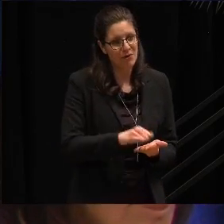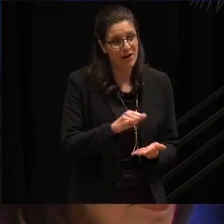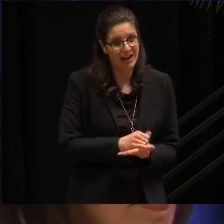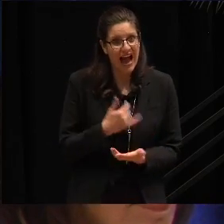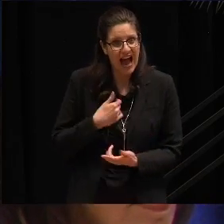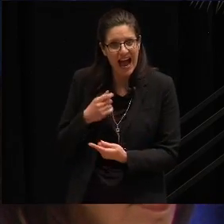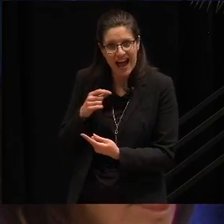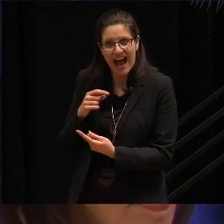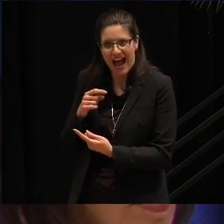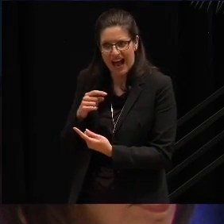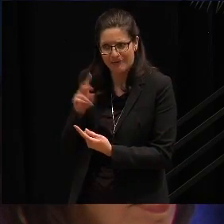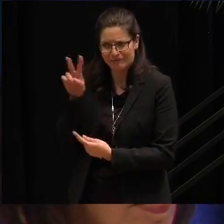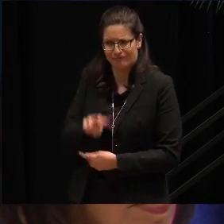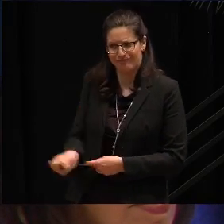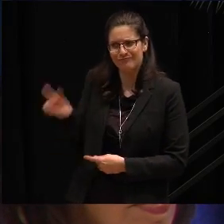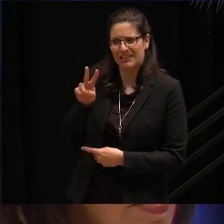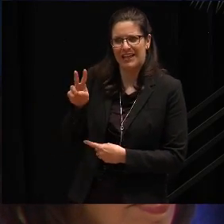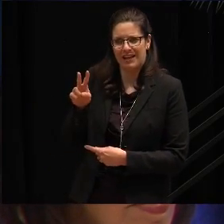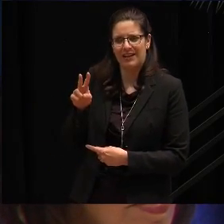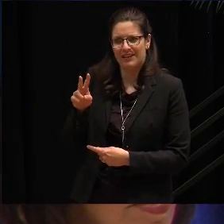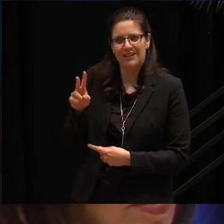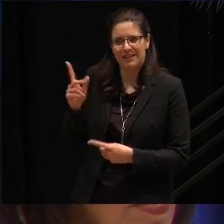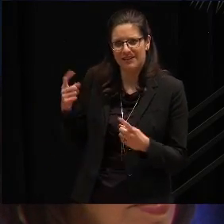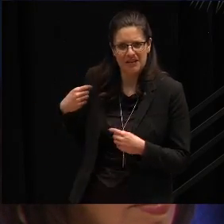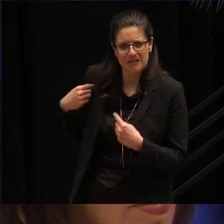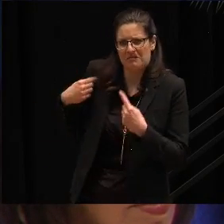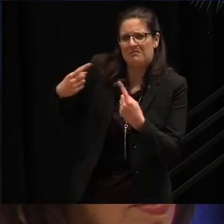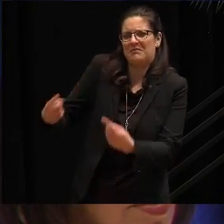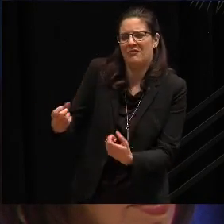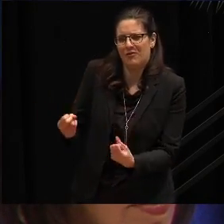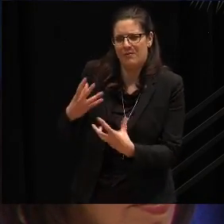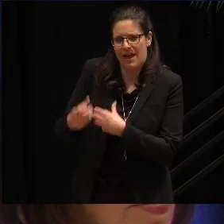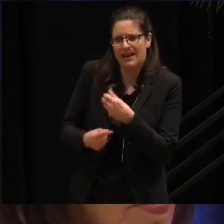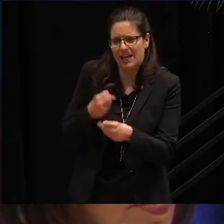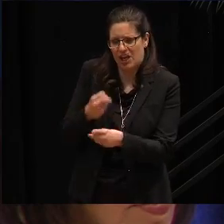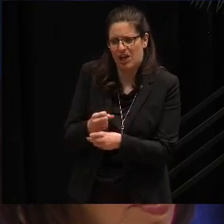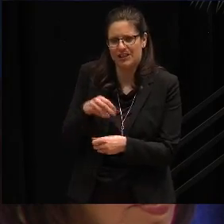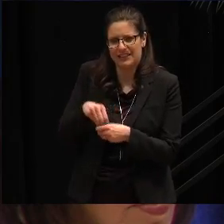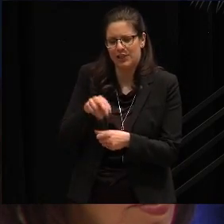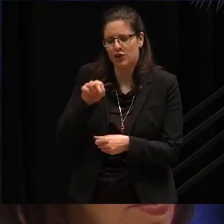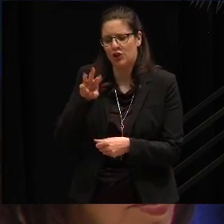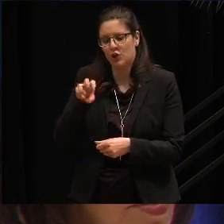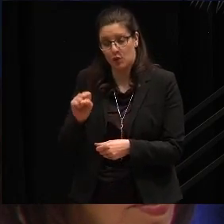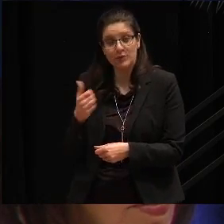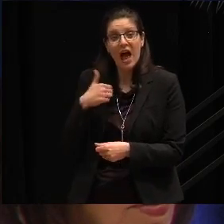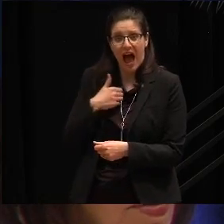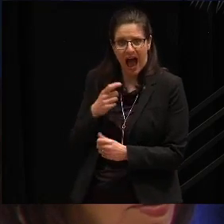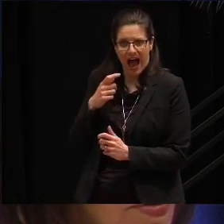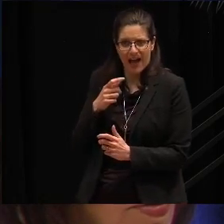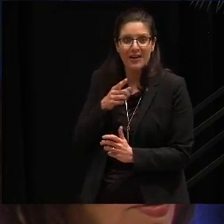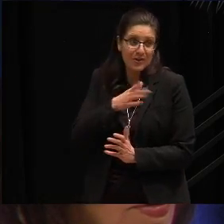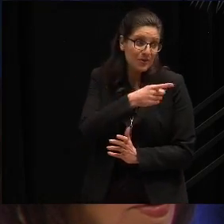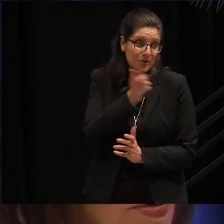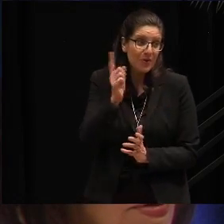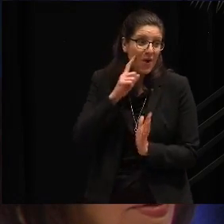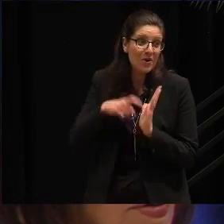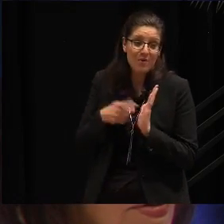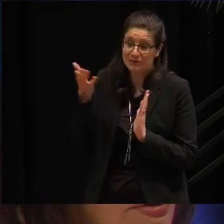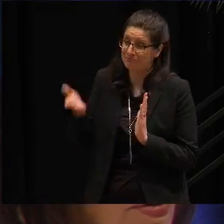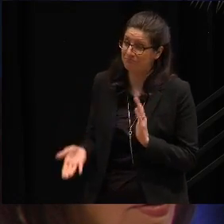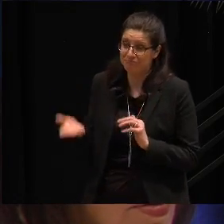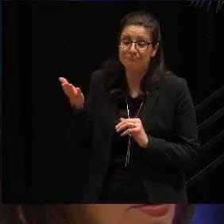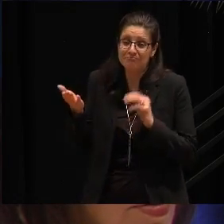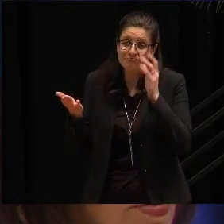he was in the news for the first years in New York. I think what you're seeing is this is